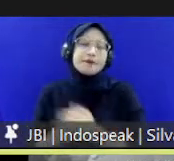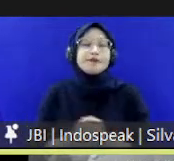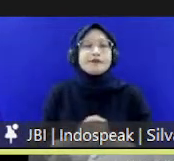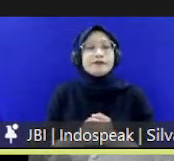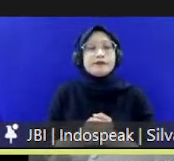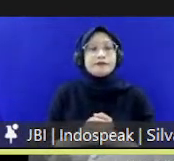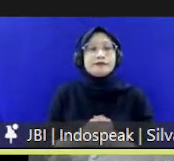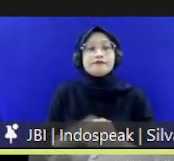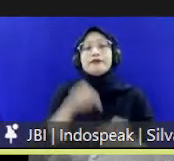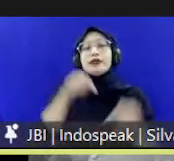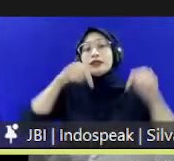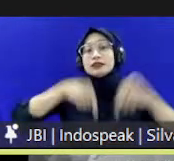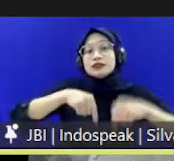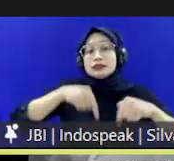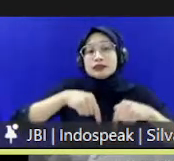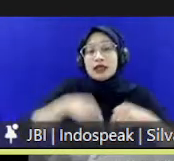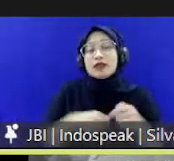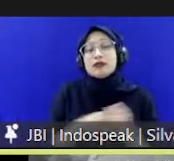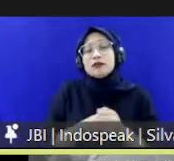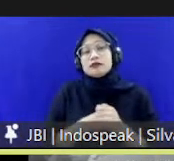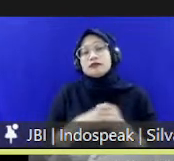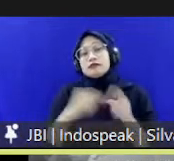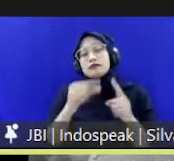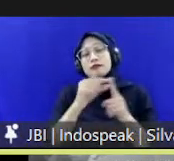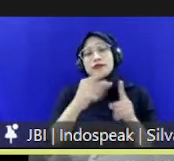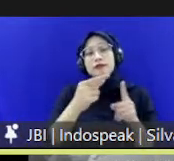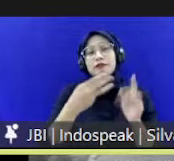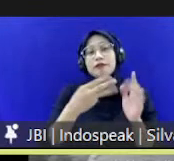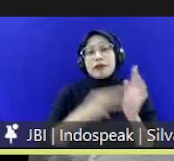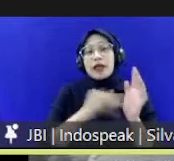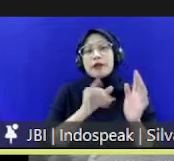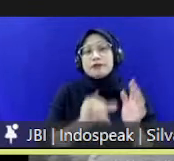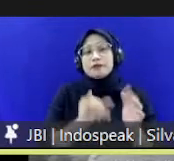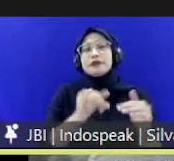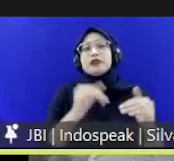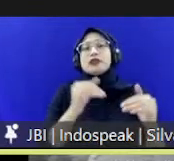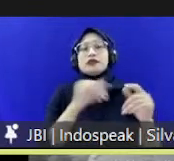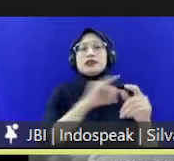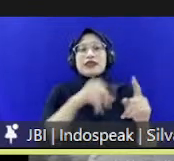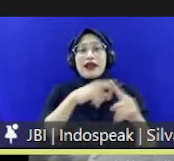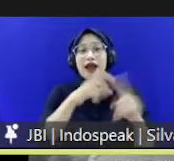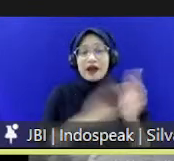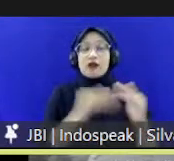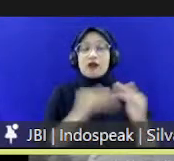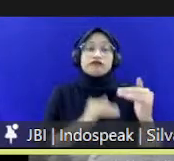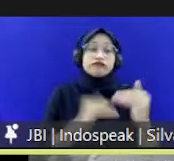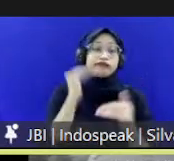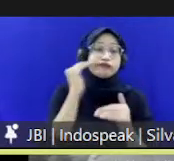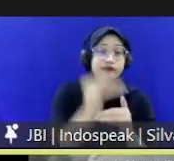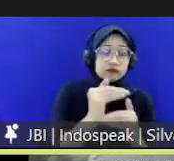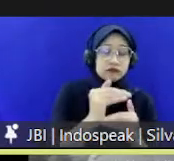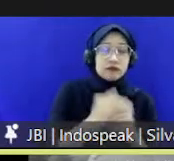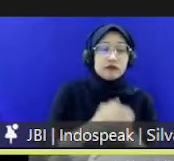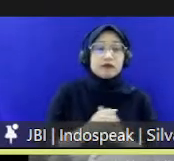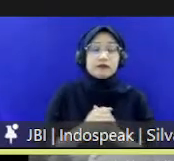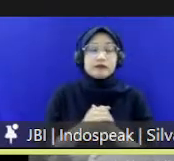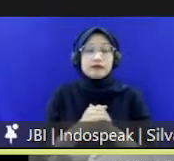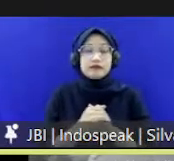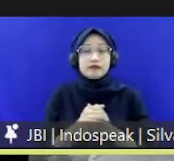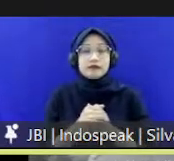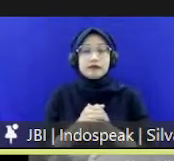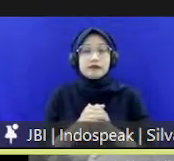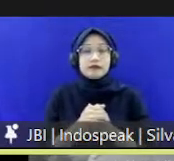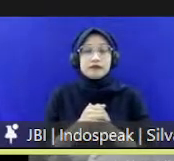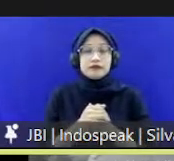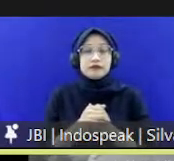know has been unpopular, although they have taken that step. Restricting coverage is something that people really don't want